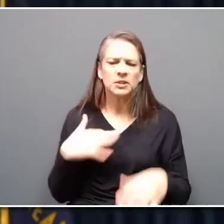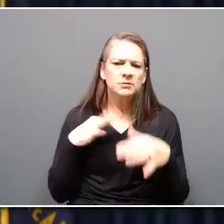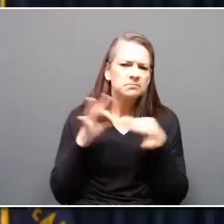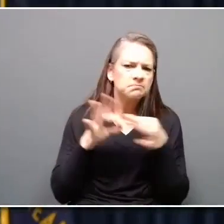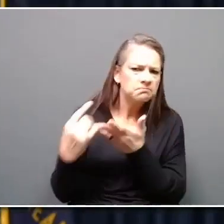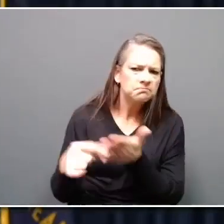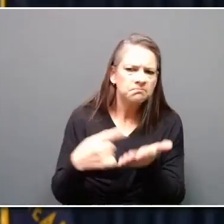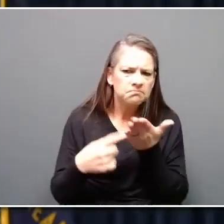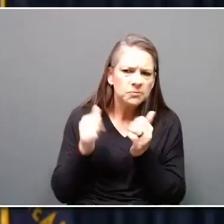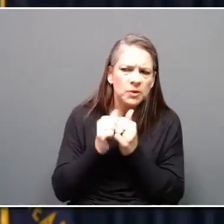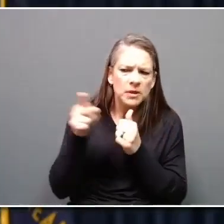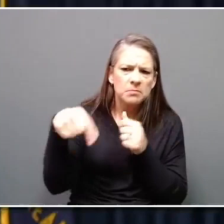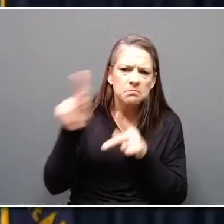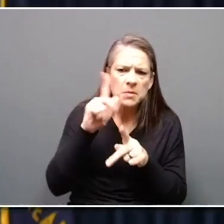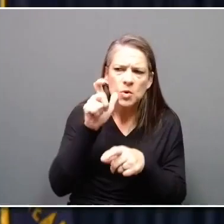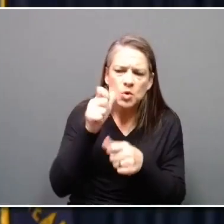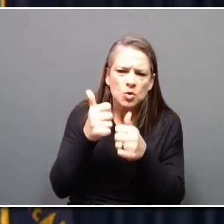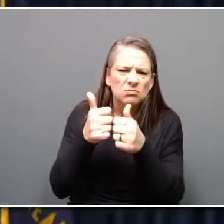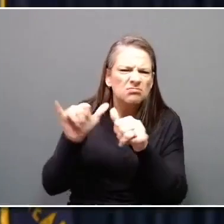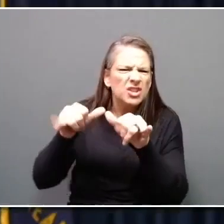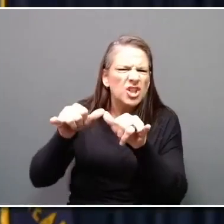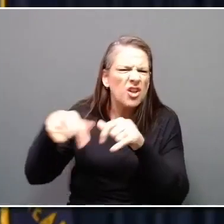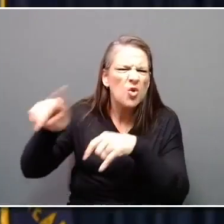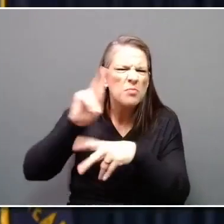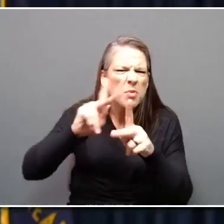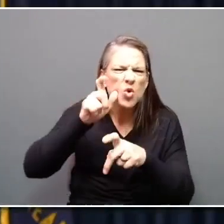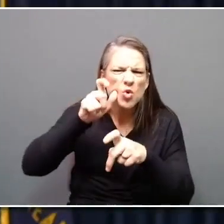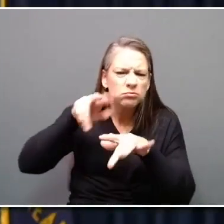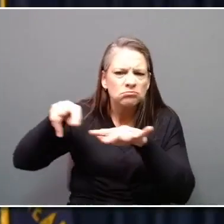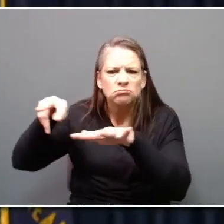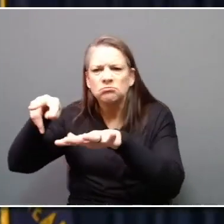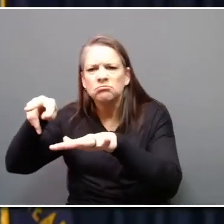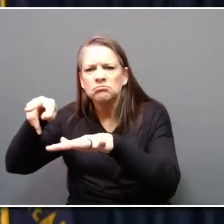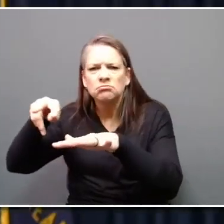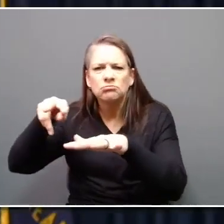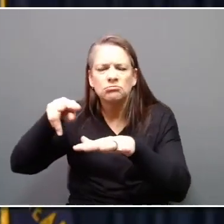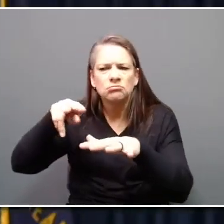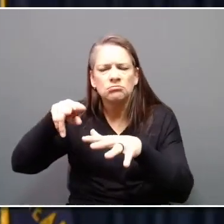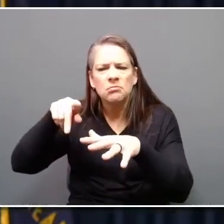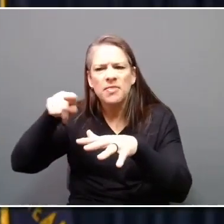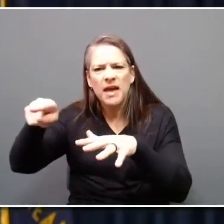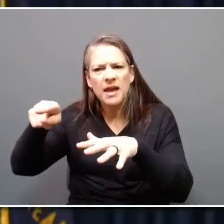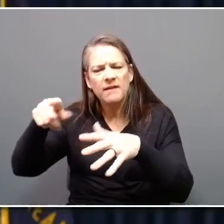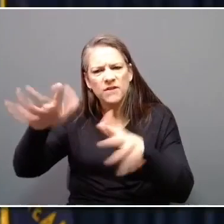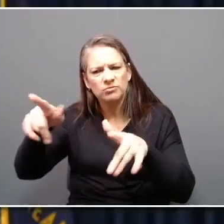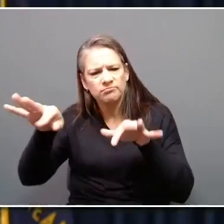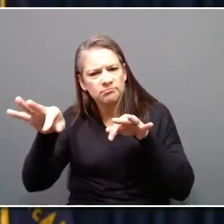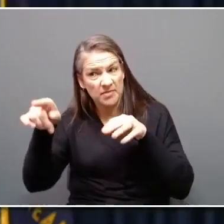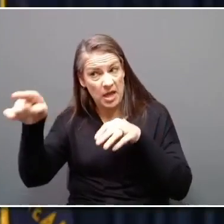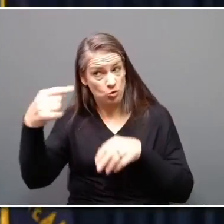especially in those areas expected to be hardest hit. And they are describing how, they've described to me how they're